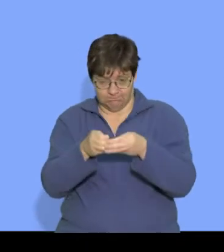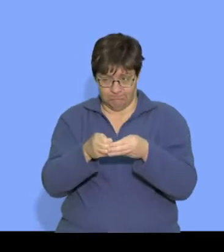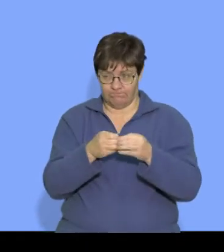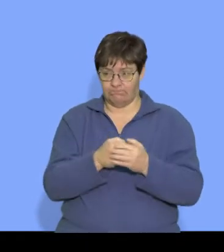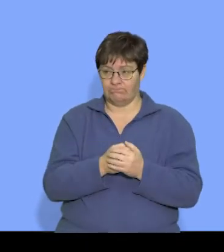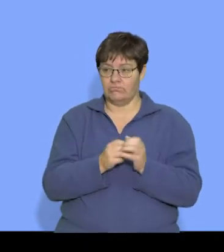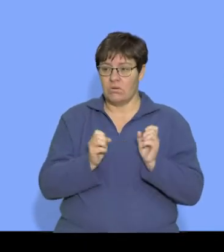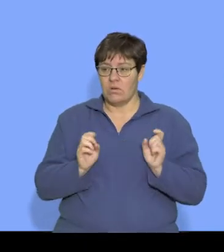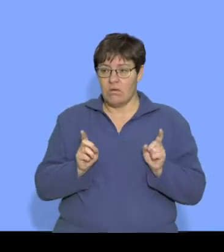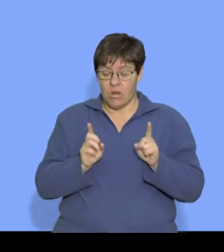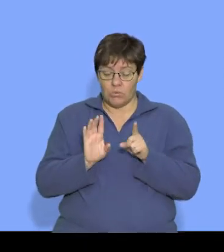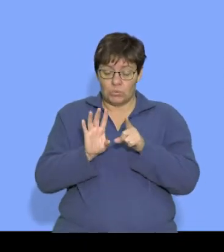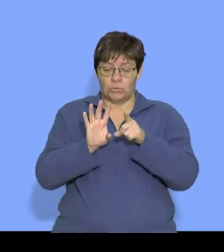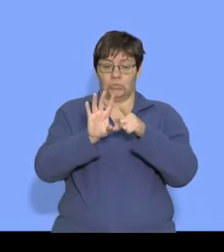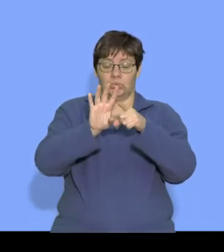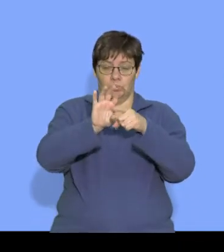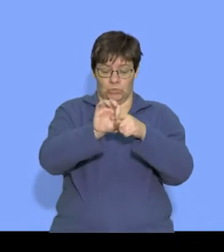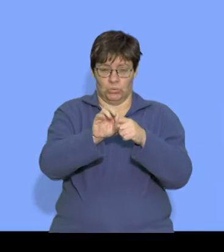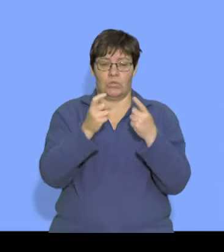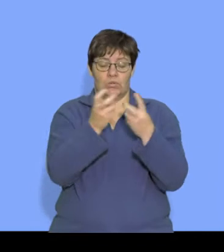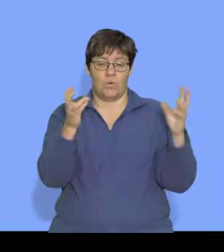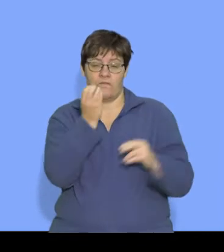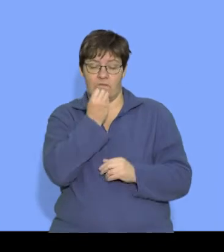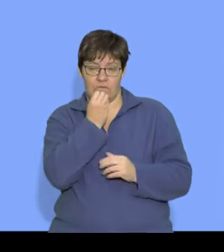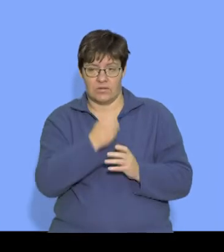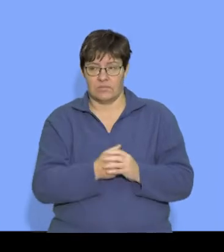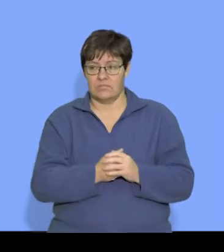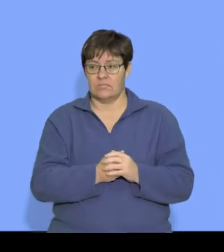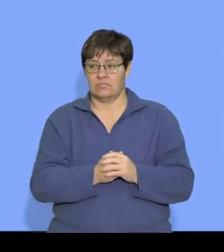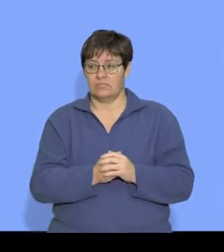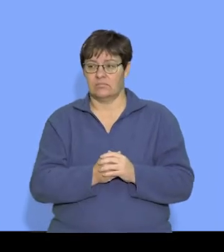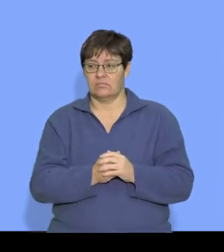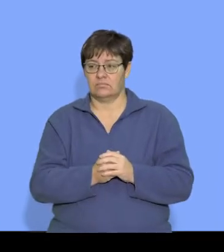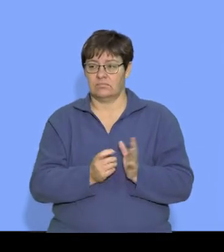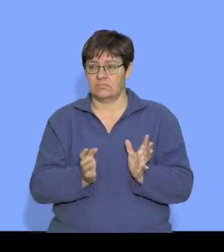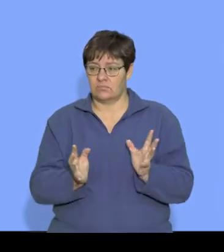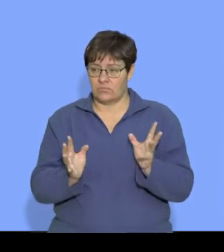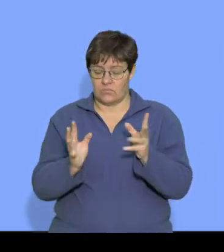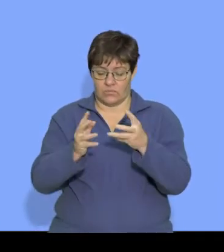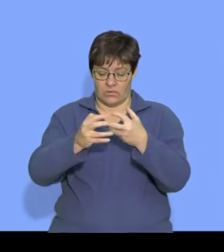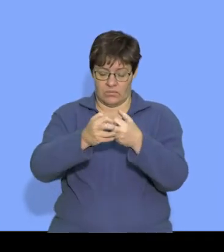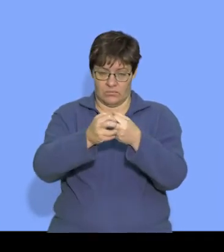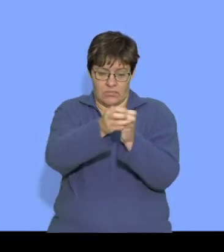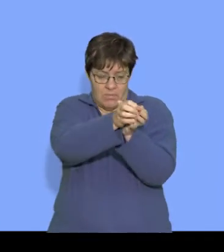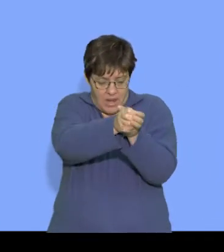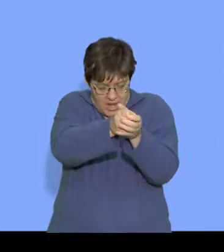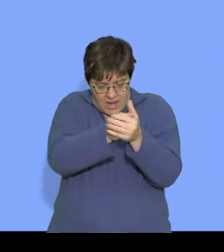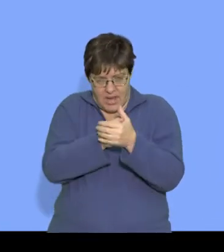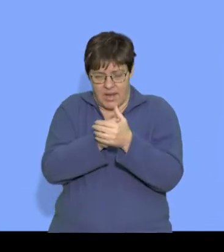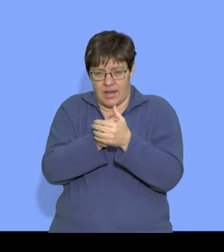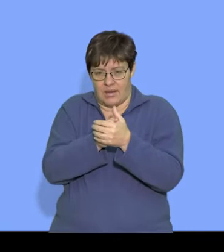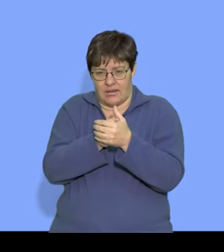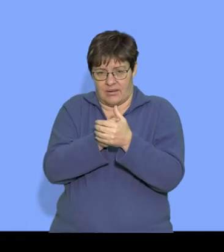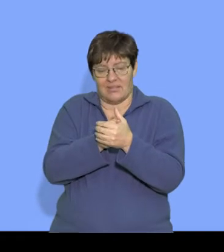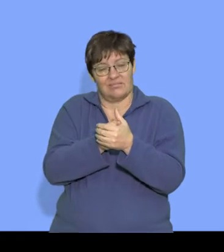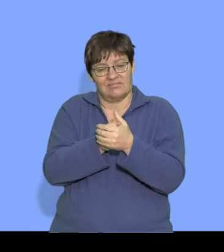feet grow towards a source of food, engulf that source of food, and then